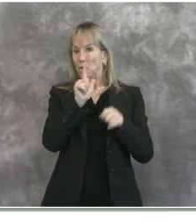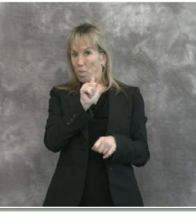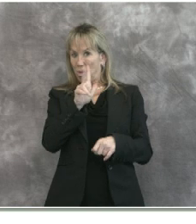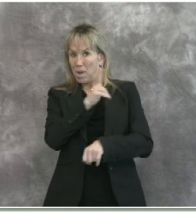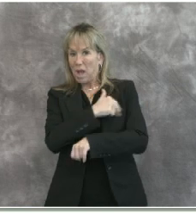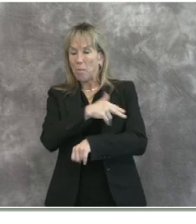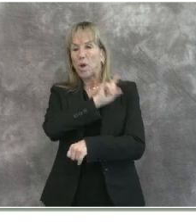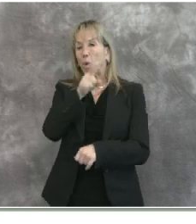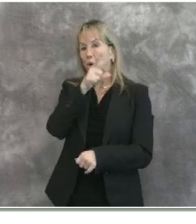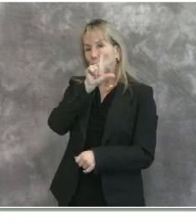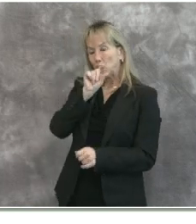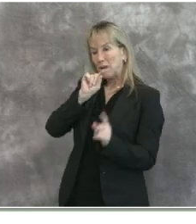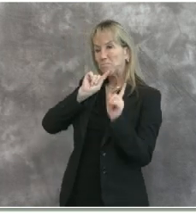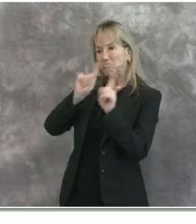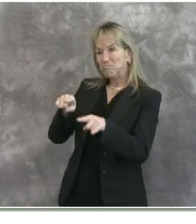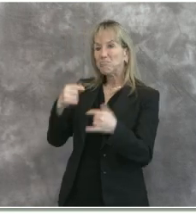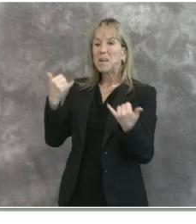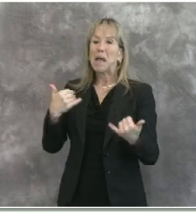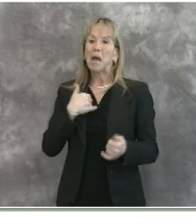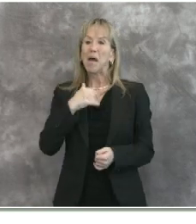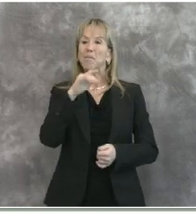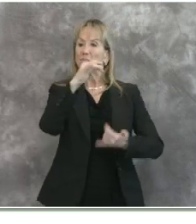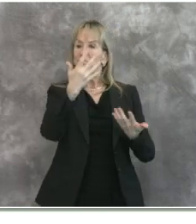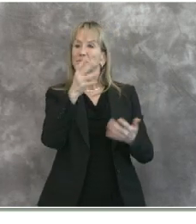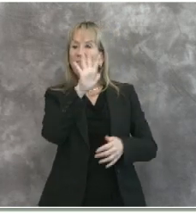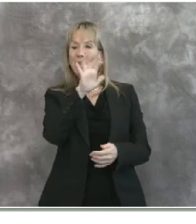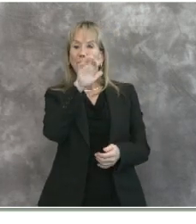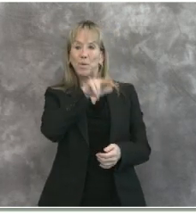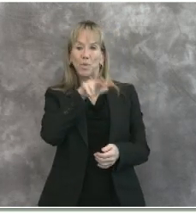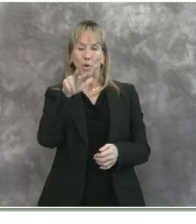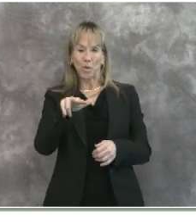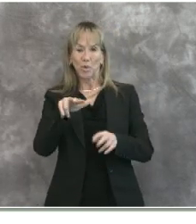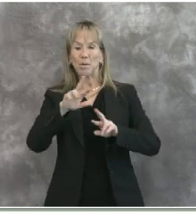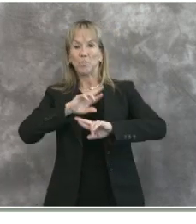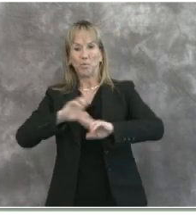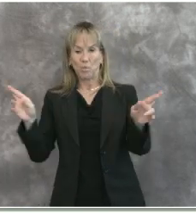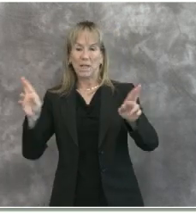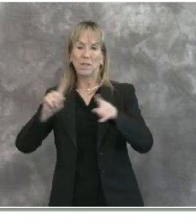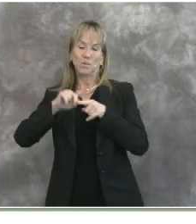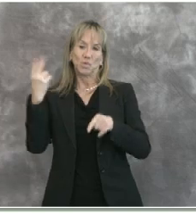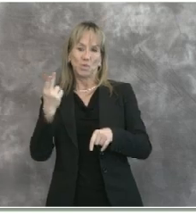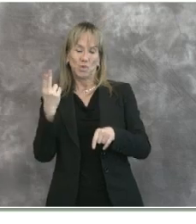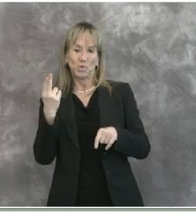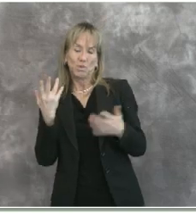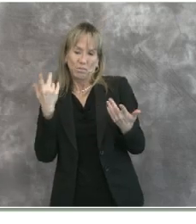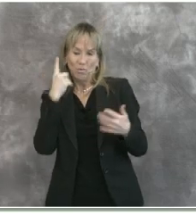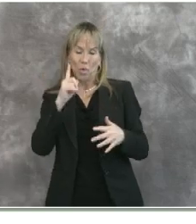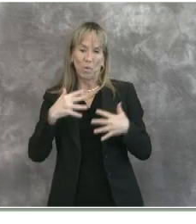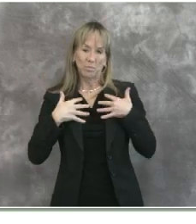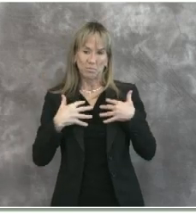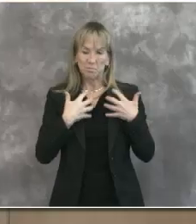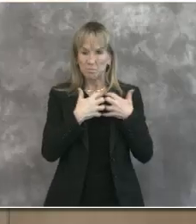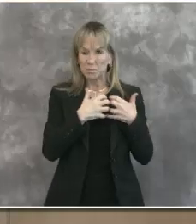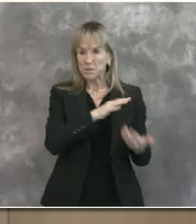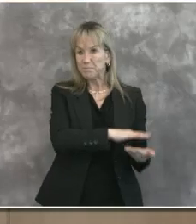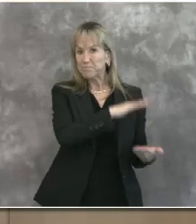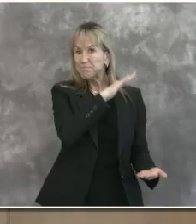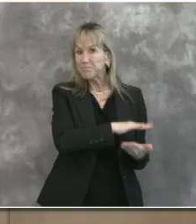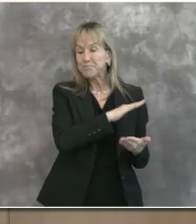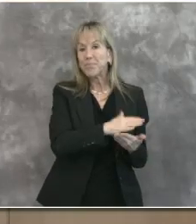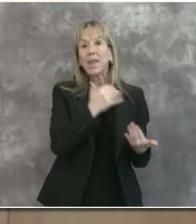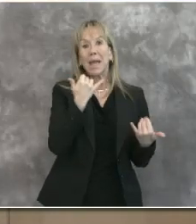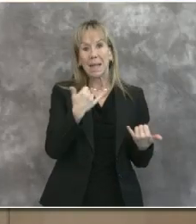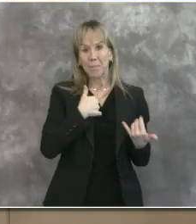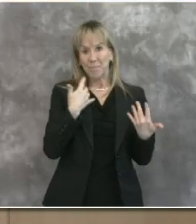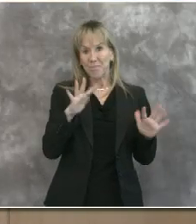ventilators available. No change in the numbers that are being requested, serviced, and ready to deploy. I'll now turn it over to Dr. Eric